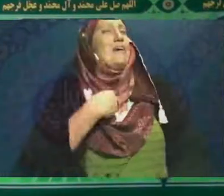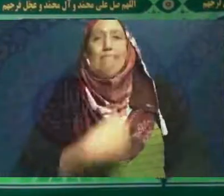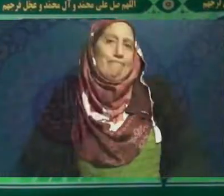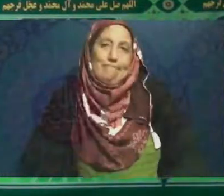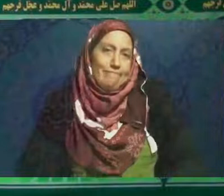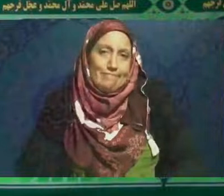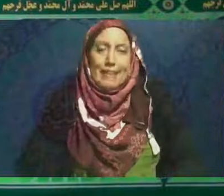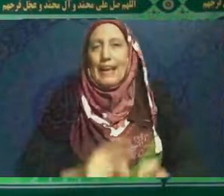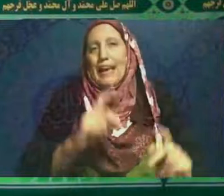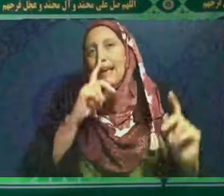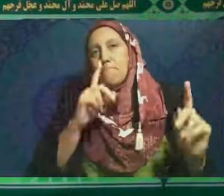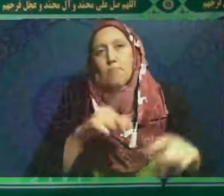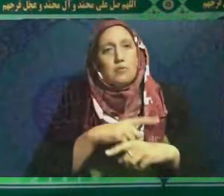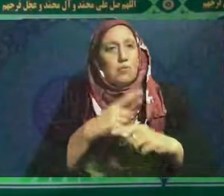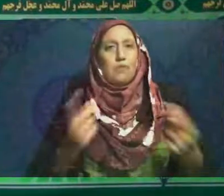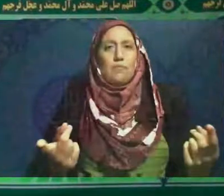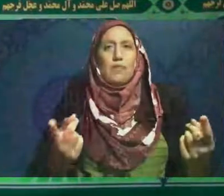no matter what.